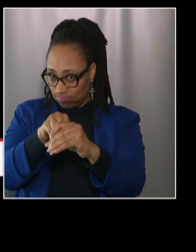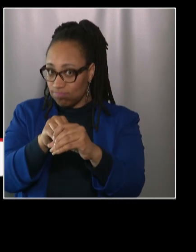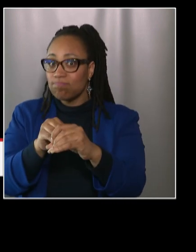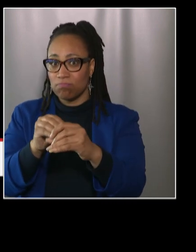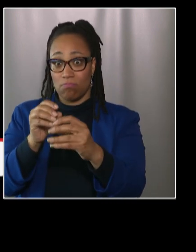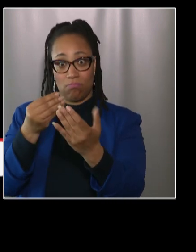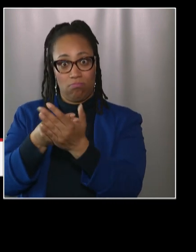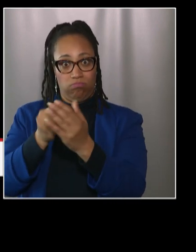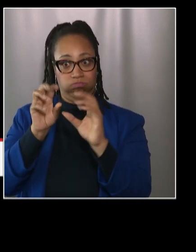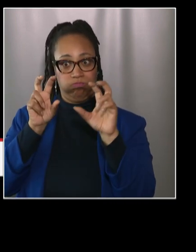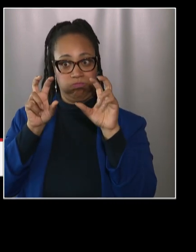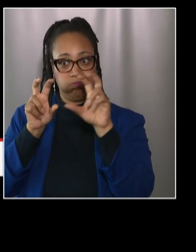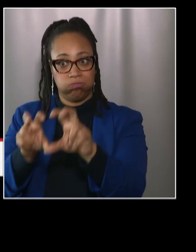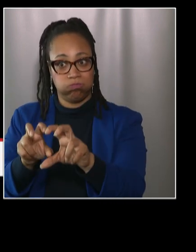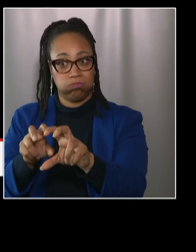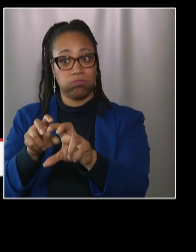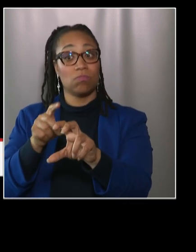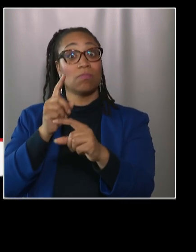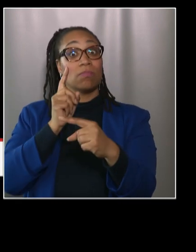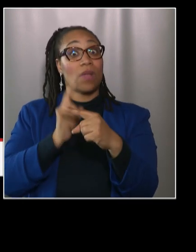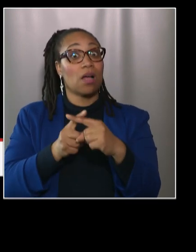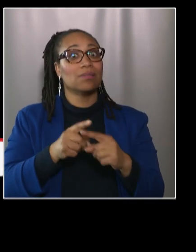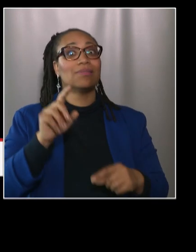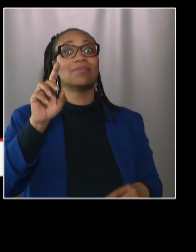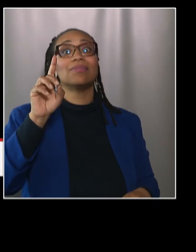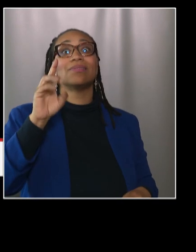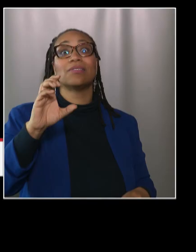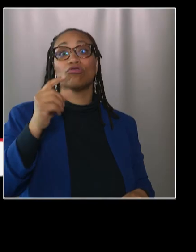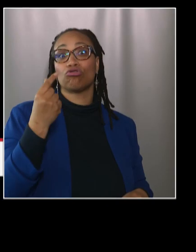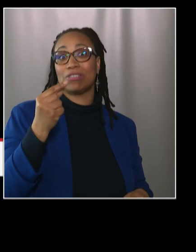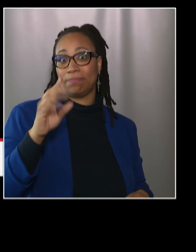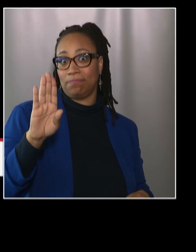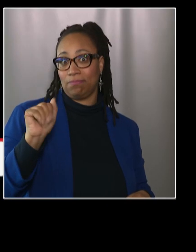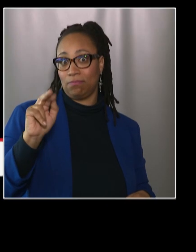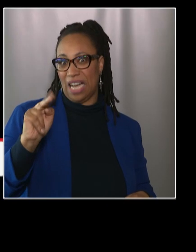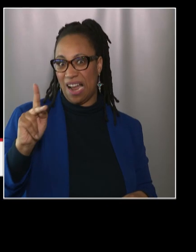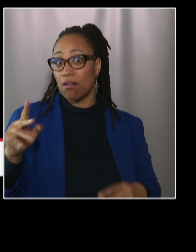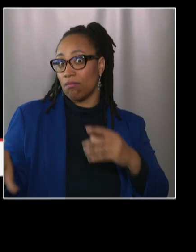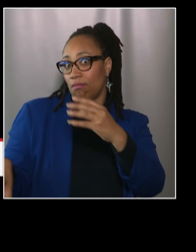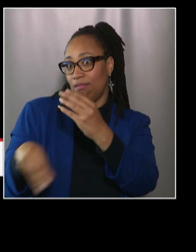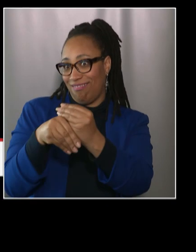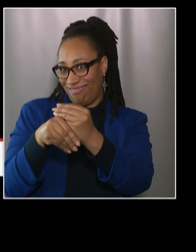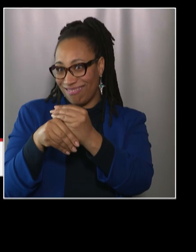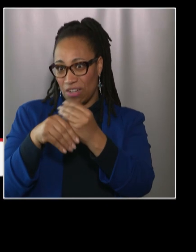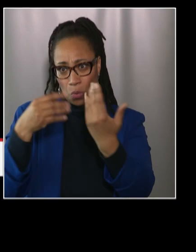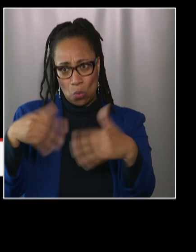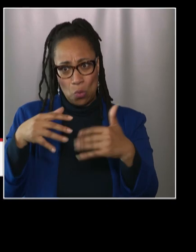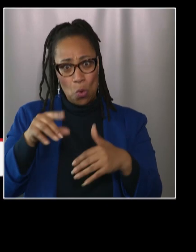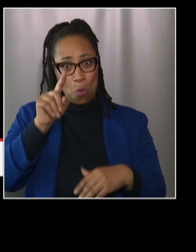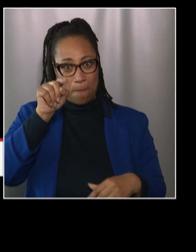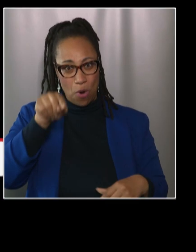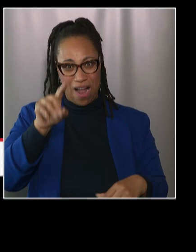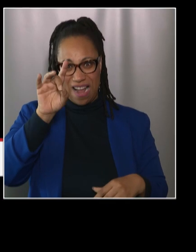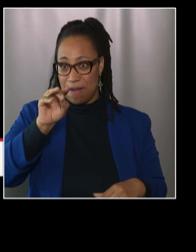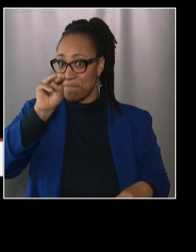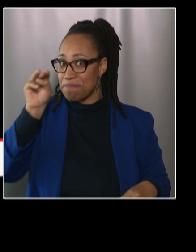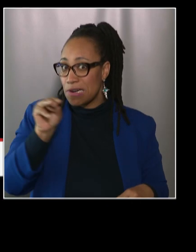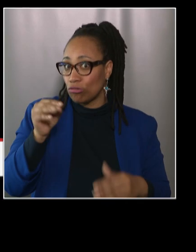provided $1.85 million in a pre-development loan to enable the project to achieve LEED